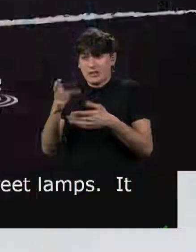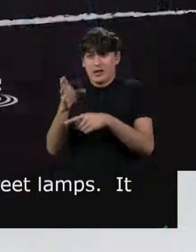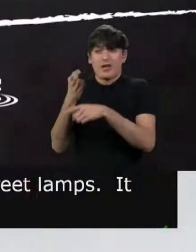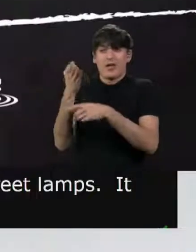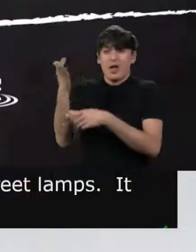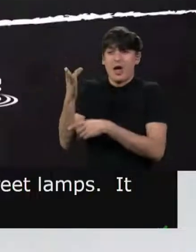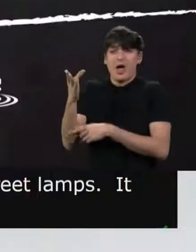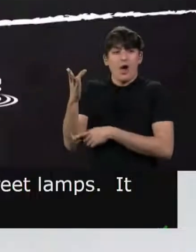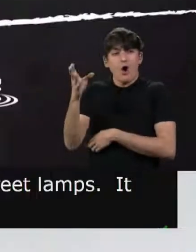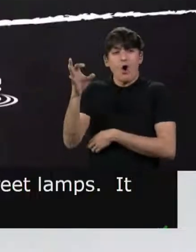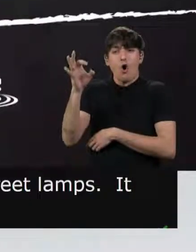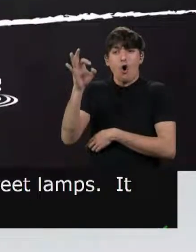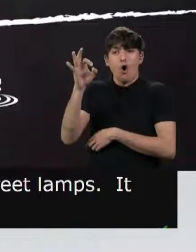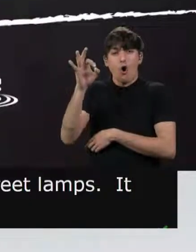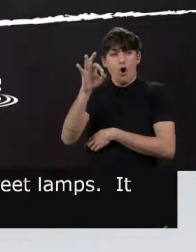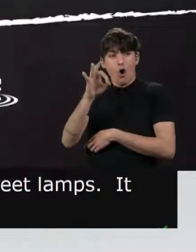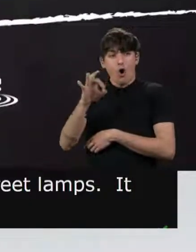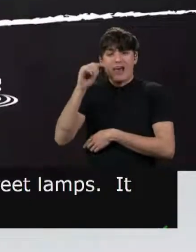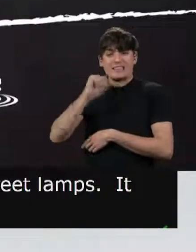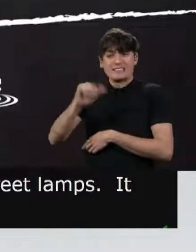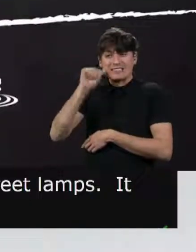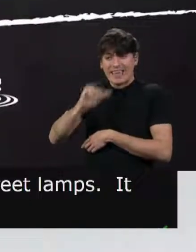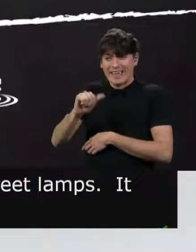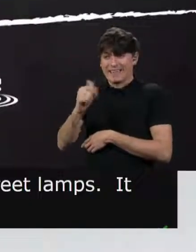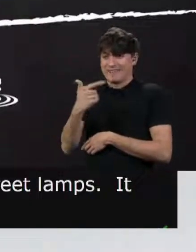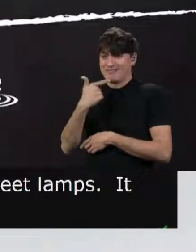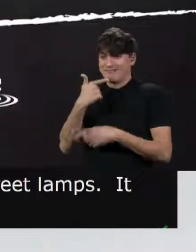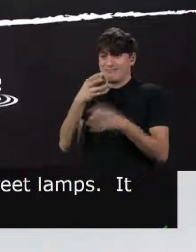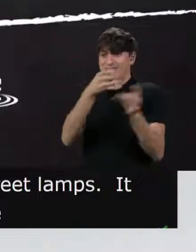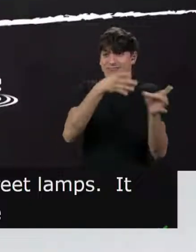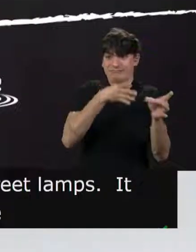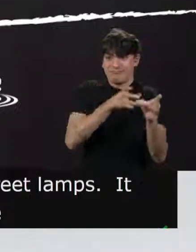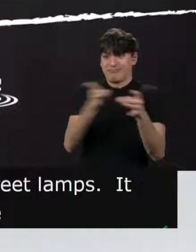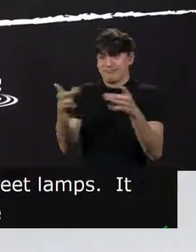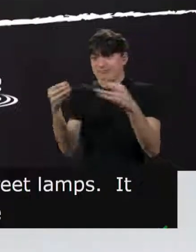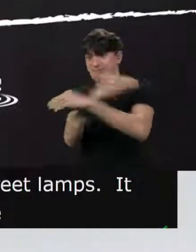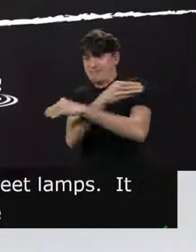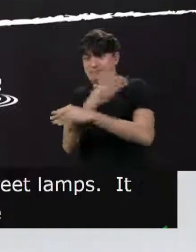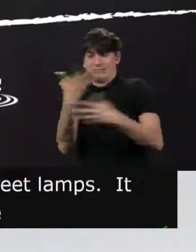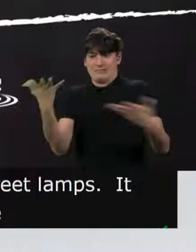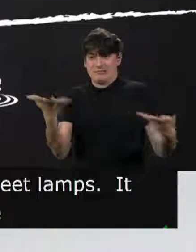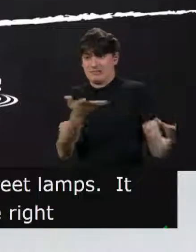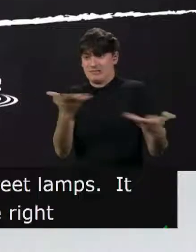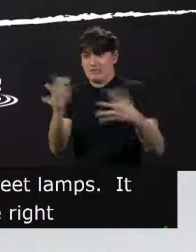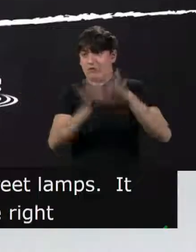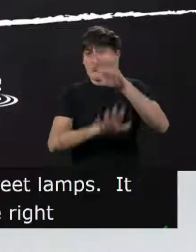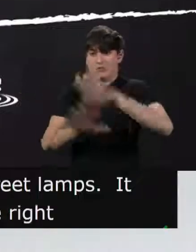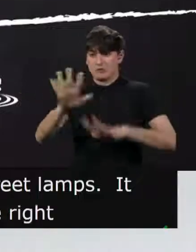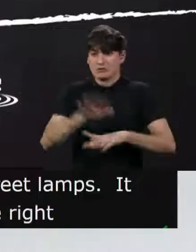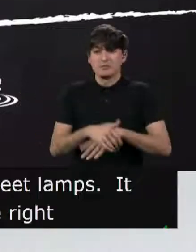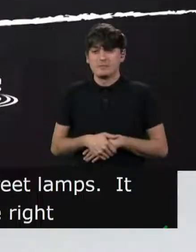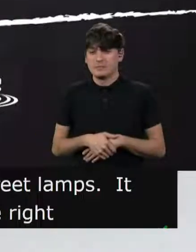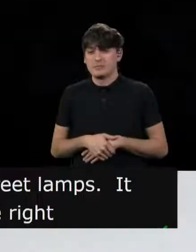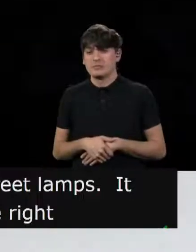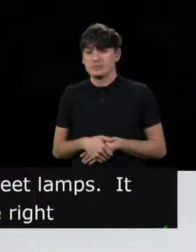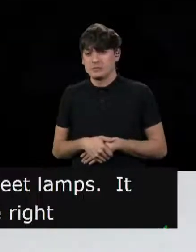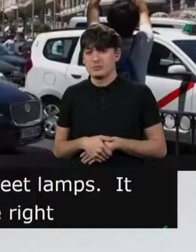on the right, all ways take to Rome. Well, here always take to